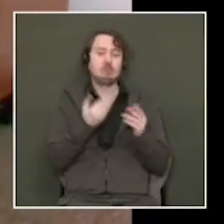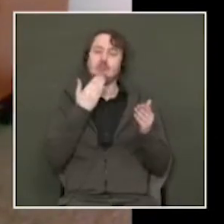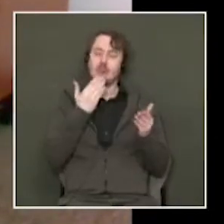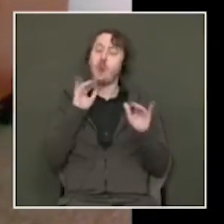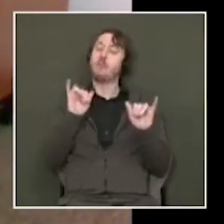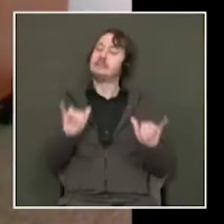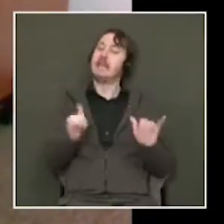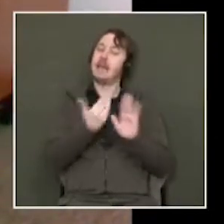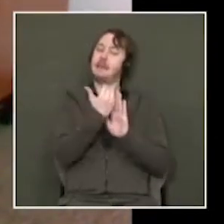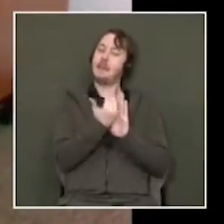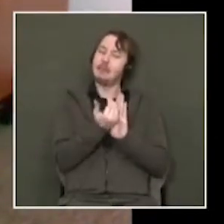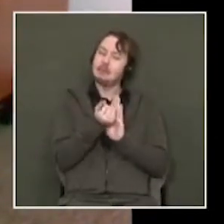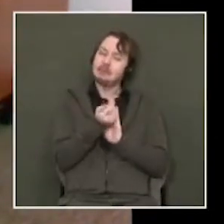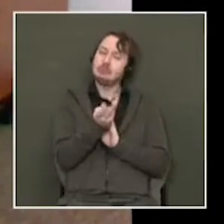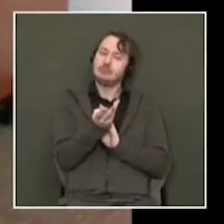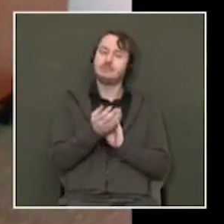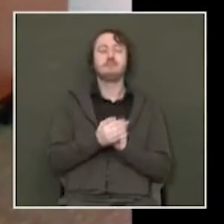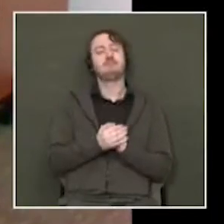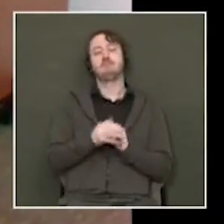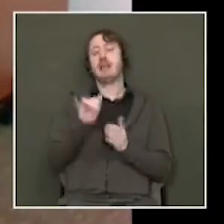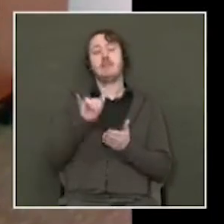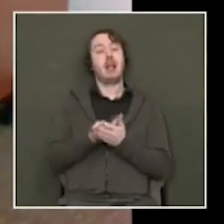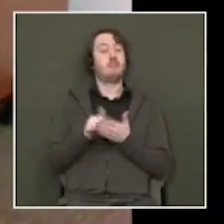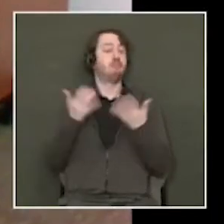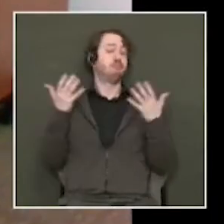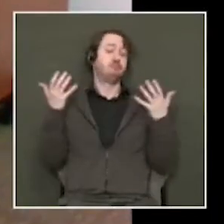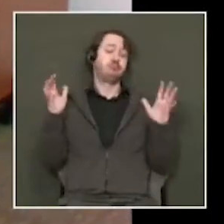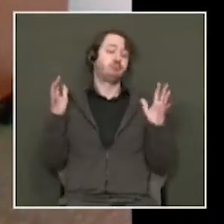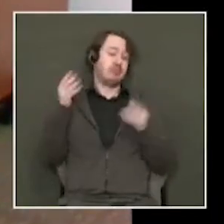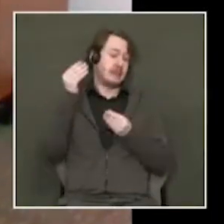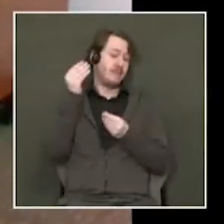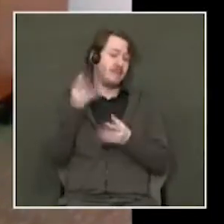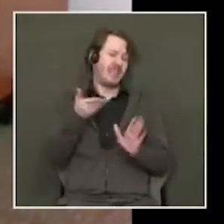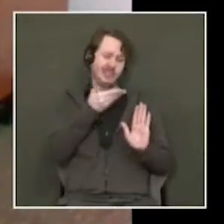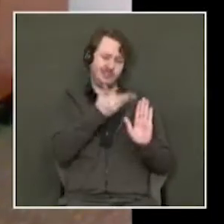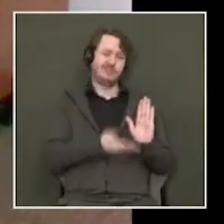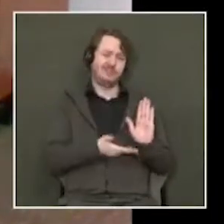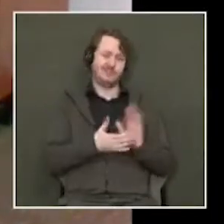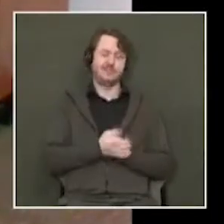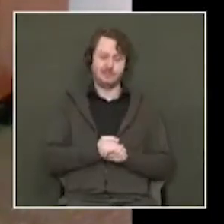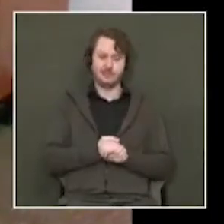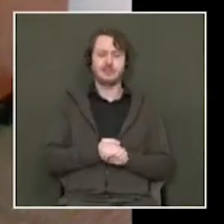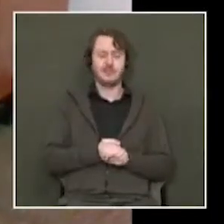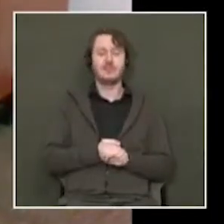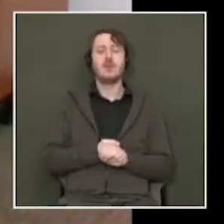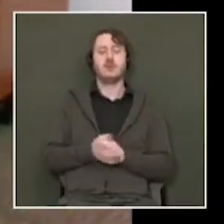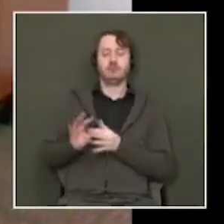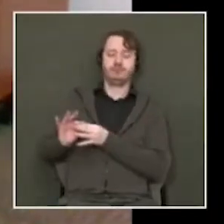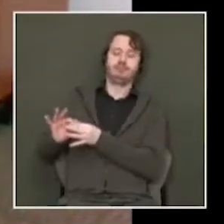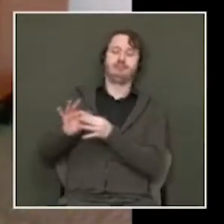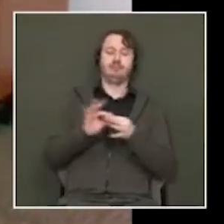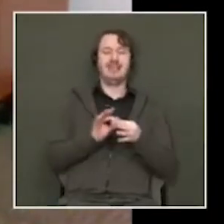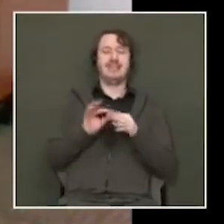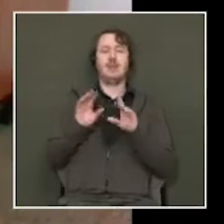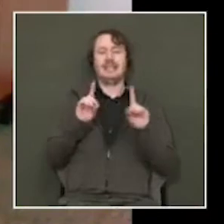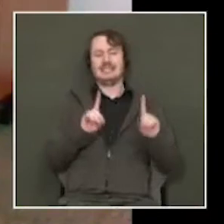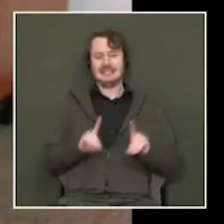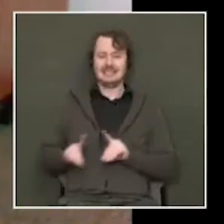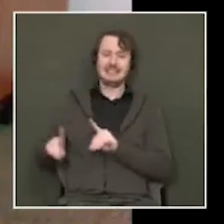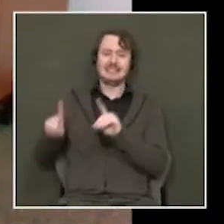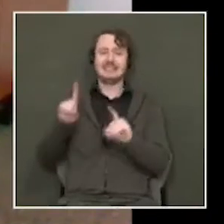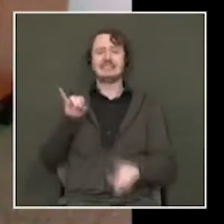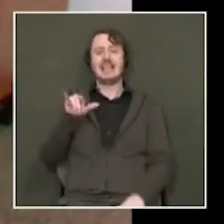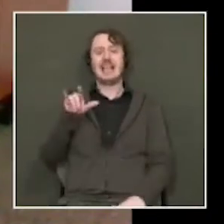remain short throughout the day. But that's where the information would be. We've coordinated with dialysis centers through our Via